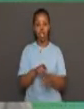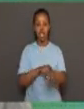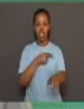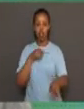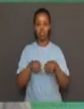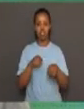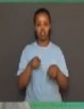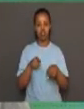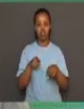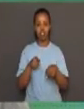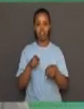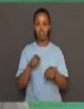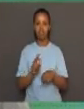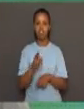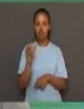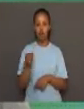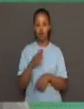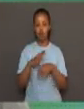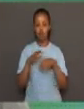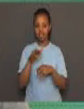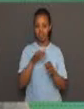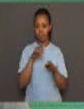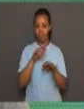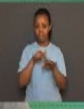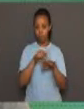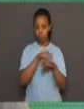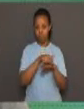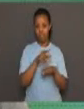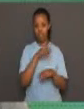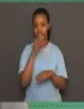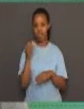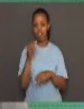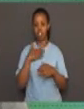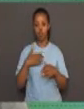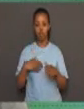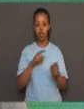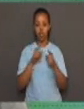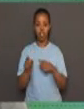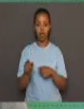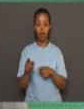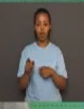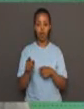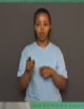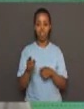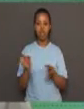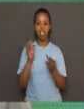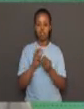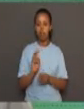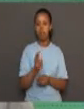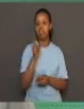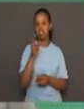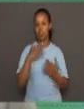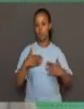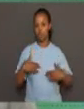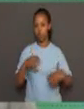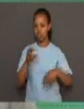Longer legs, nimble fingers, and a straighter spine also aided in the ability to move more